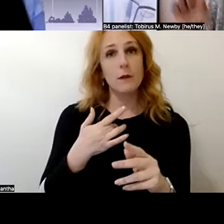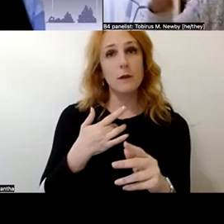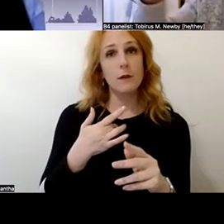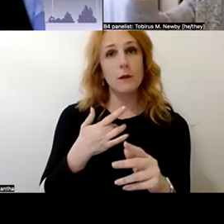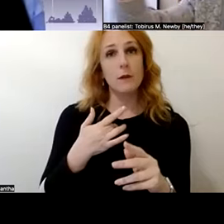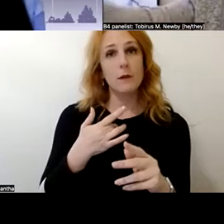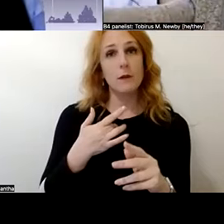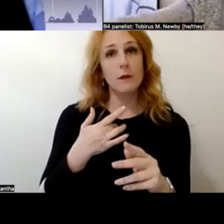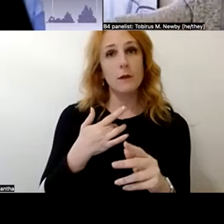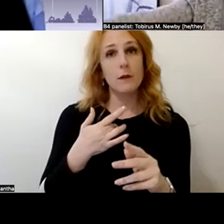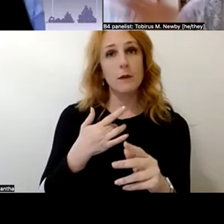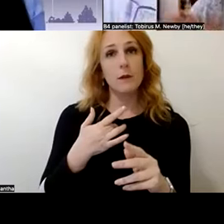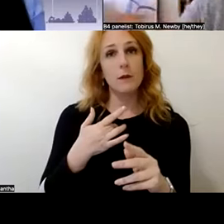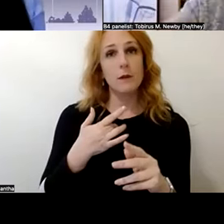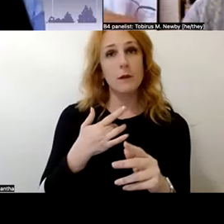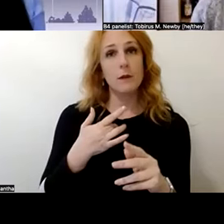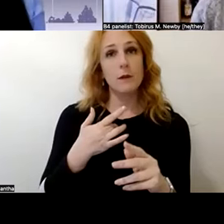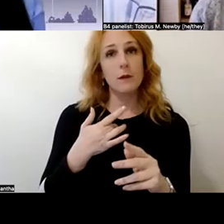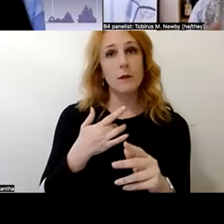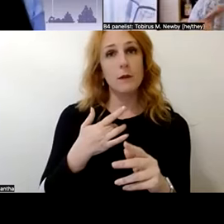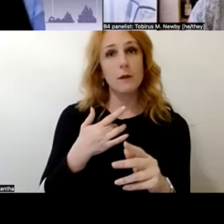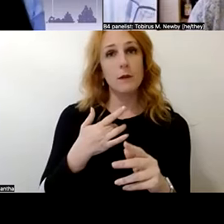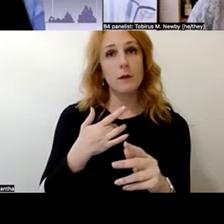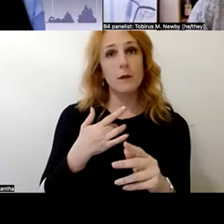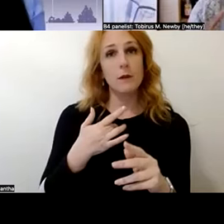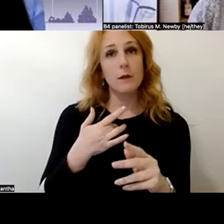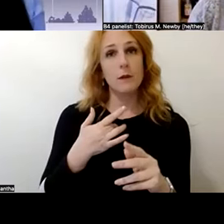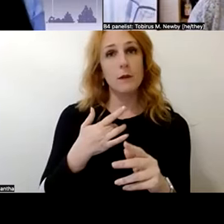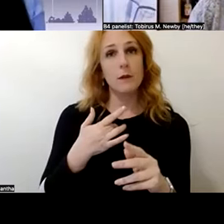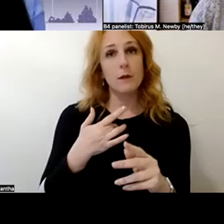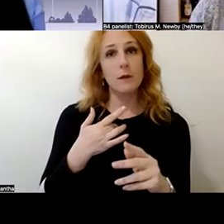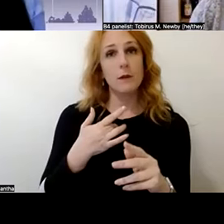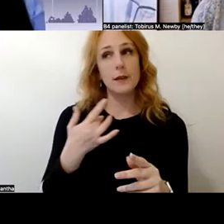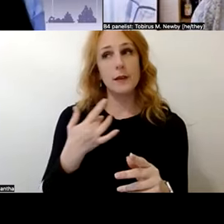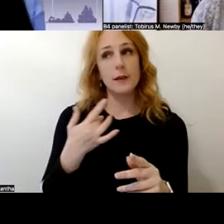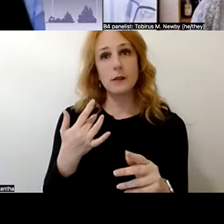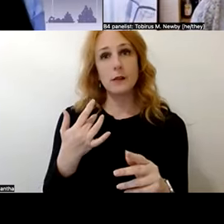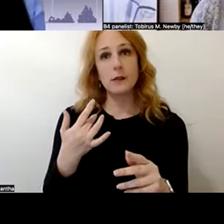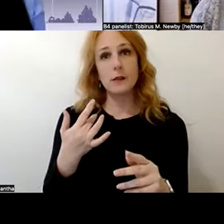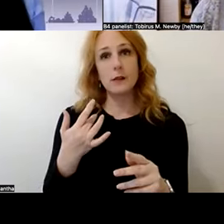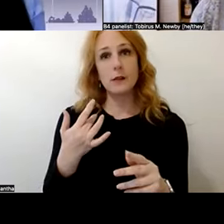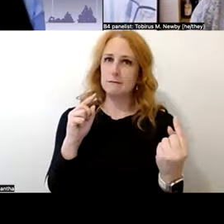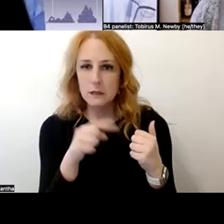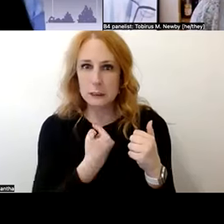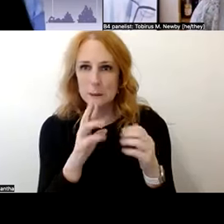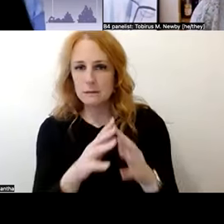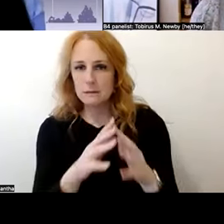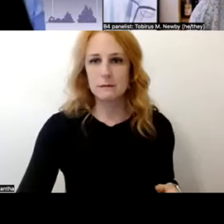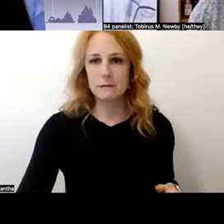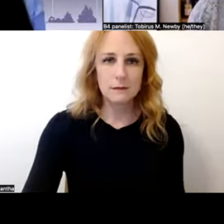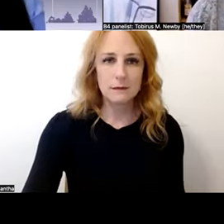before we solidify our thoughts down those paths, there's so much to learn from each other. And so for